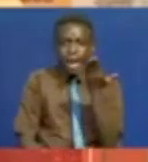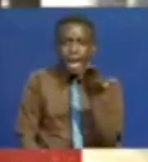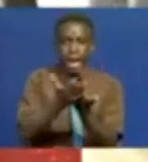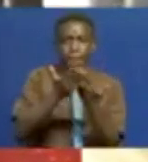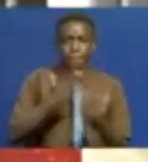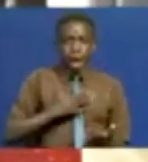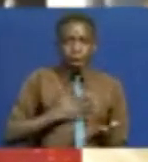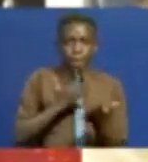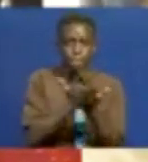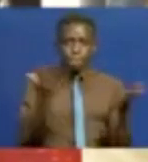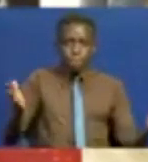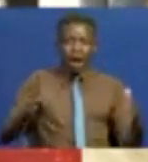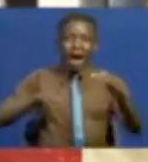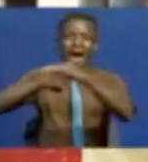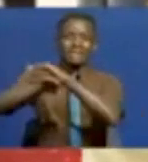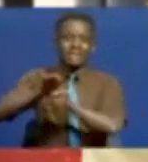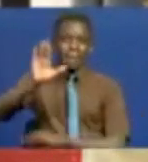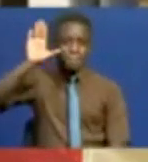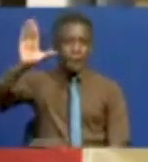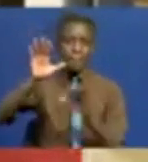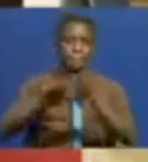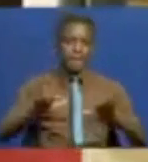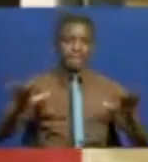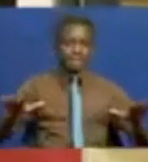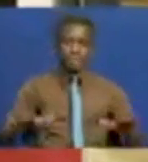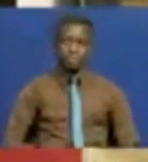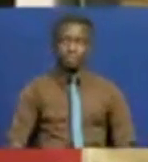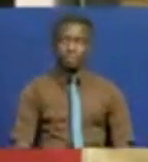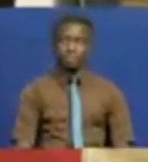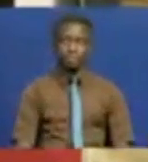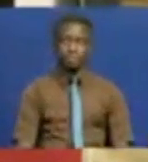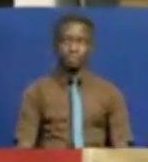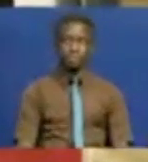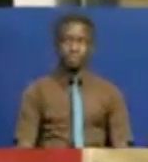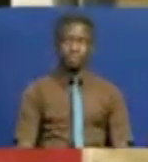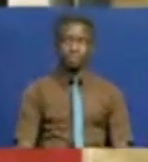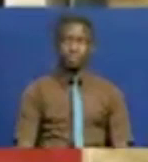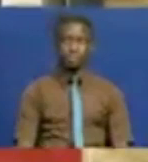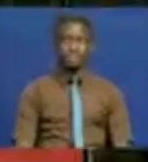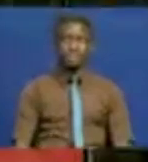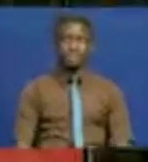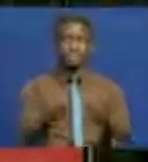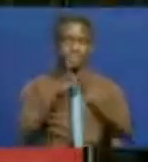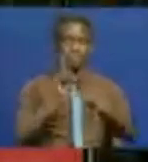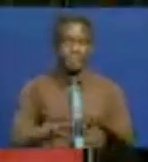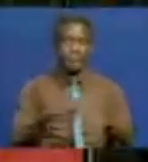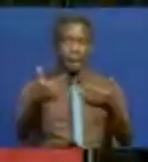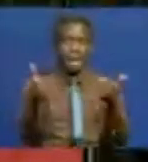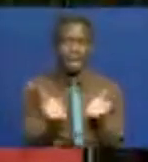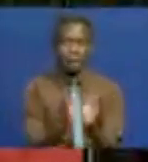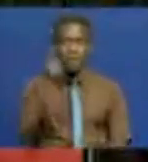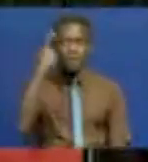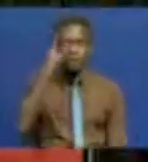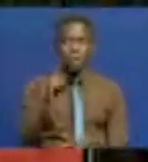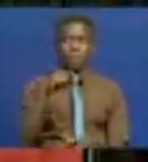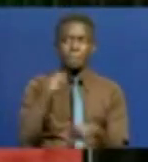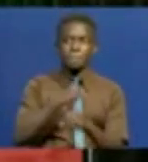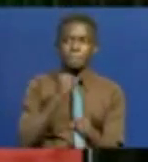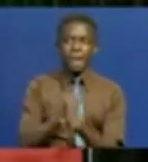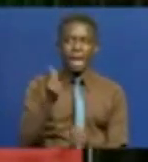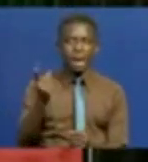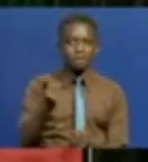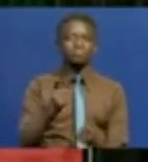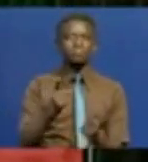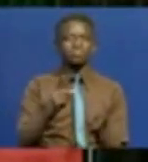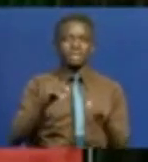market. Here we are, that is our topic. Oh. Na hatimaye, kampuni ya utengenezaji saruji ya Bamburi